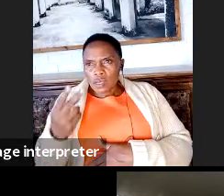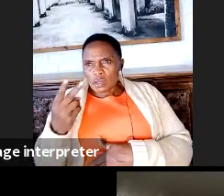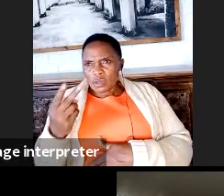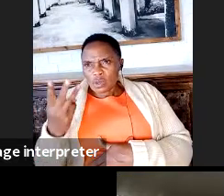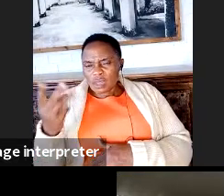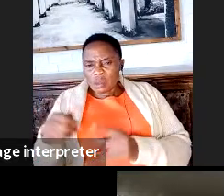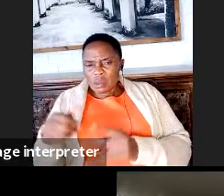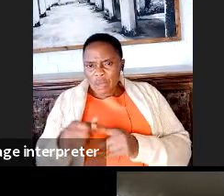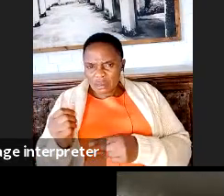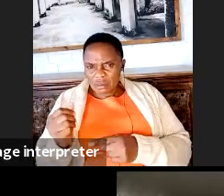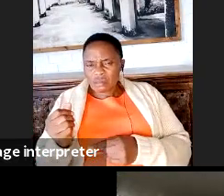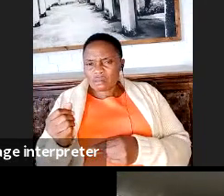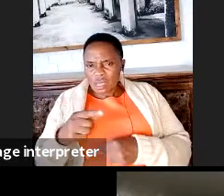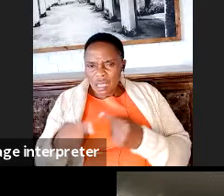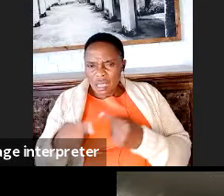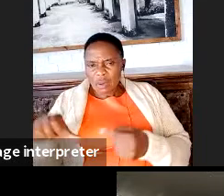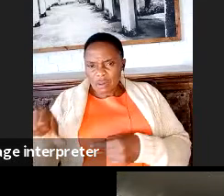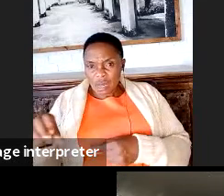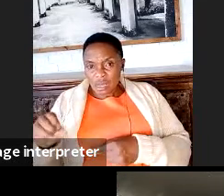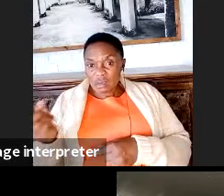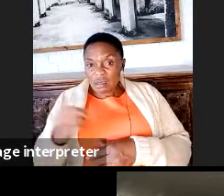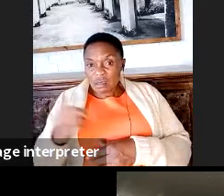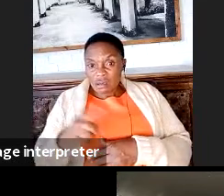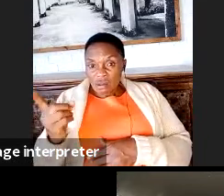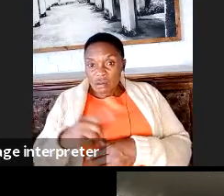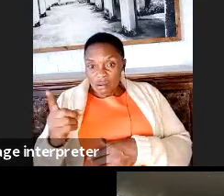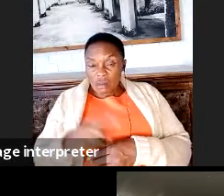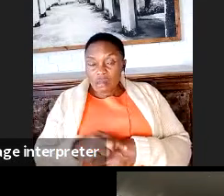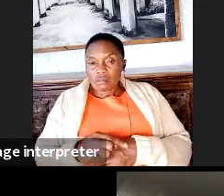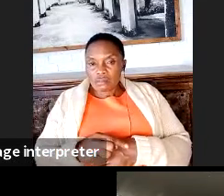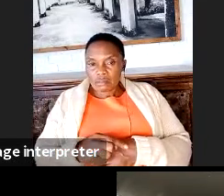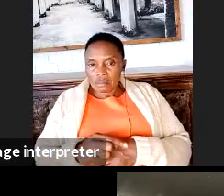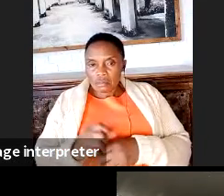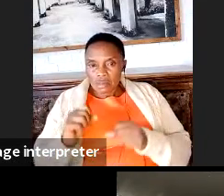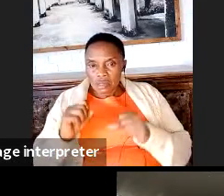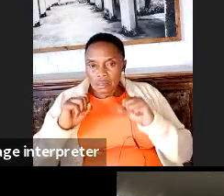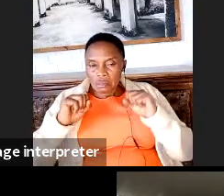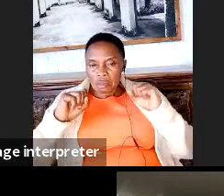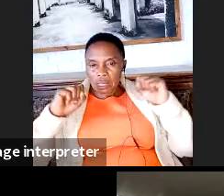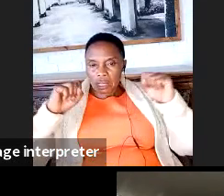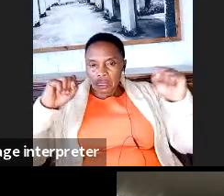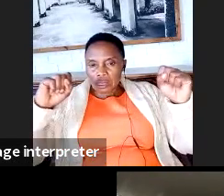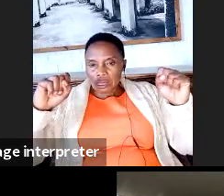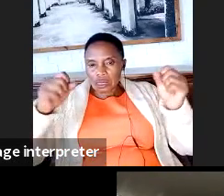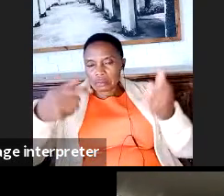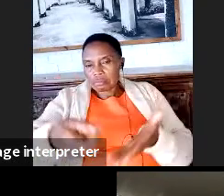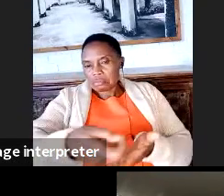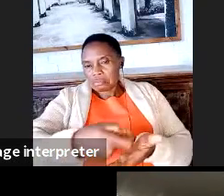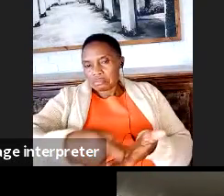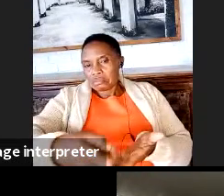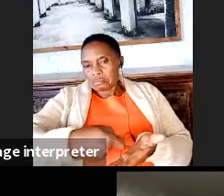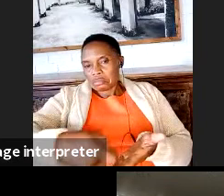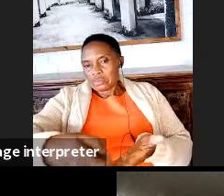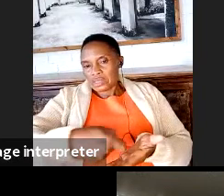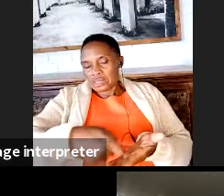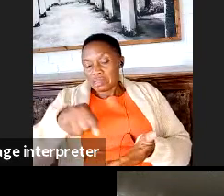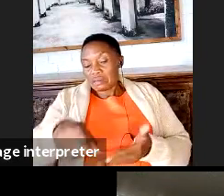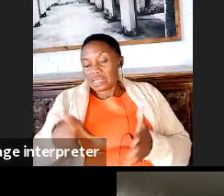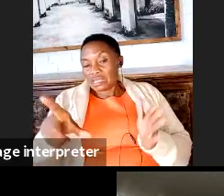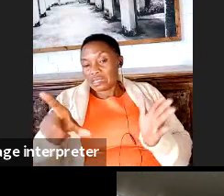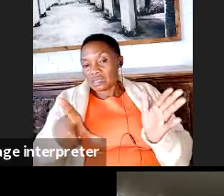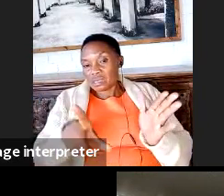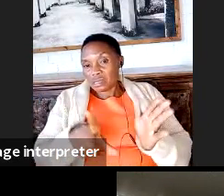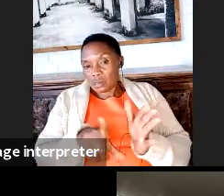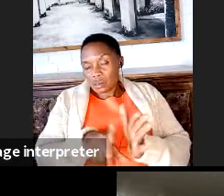90 days, the president either provides assent or signs a particular law,